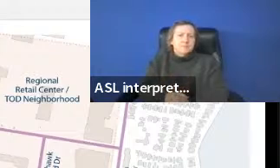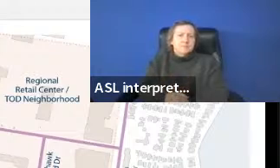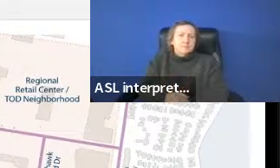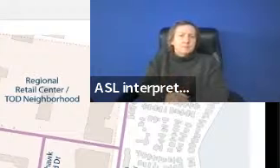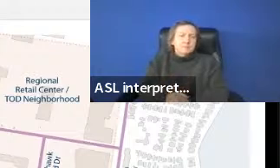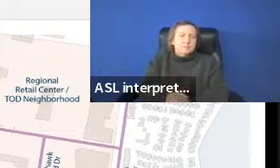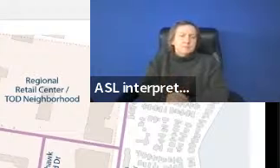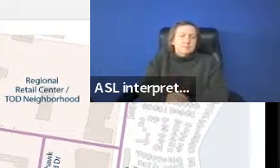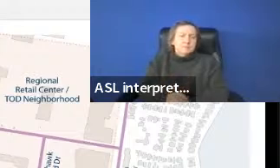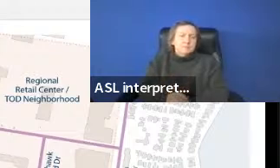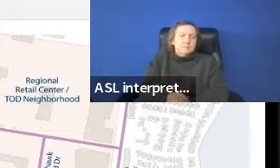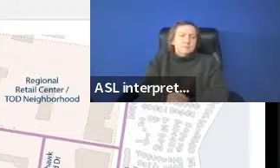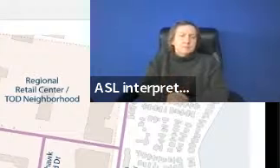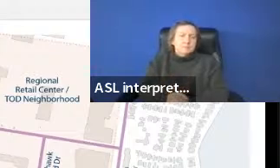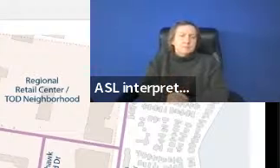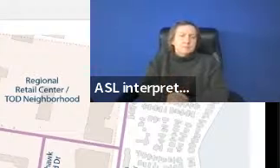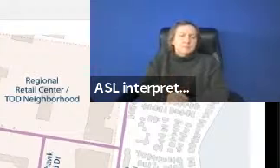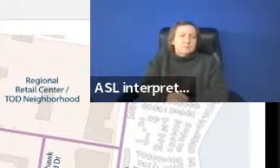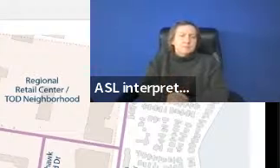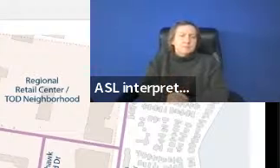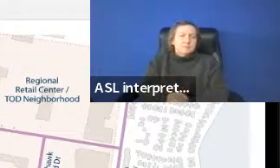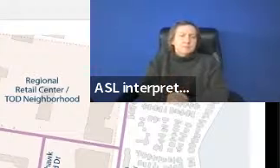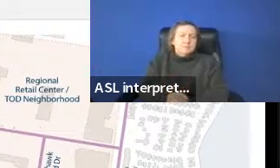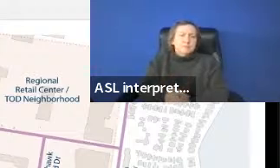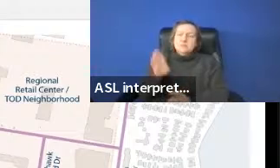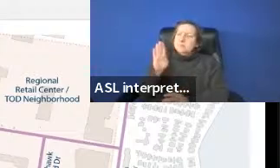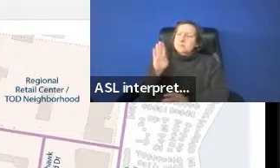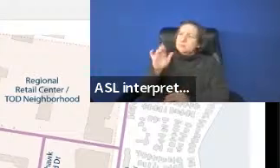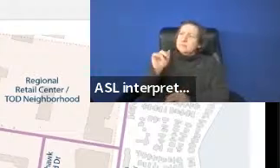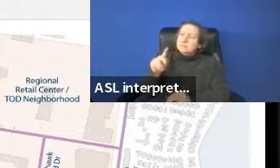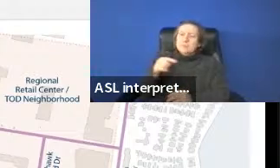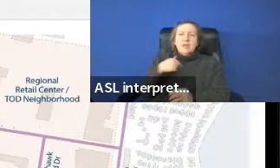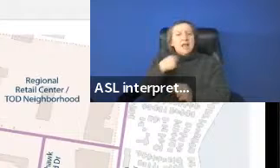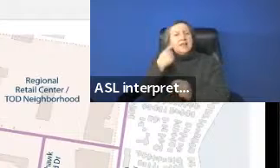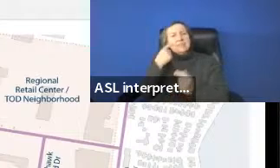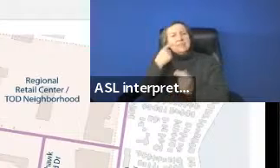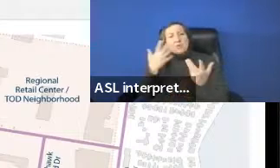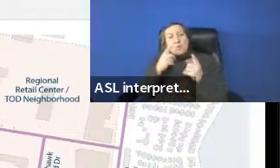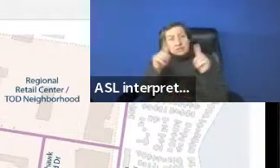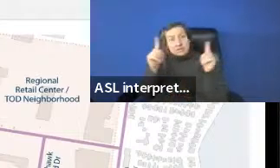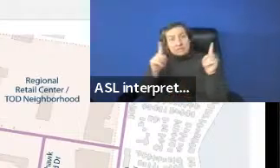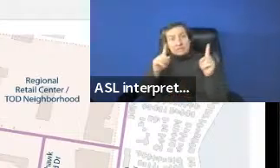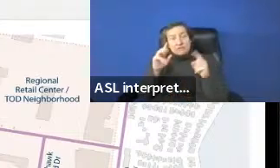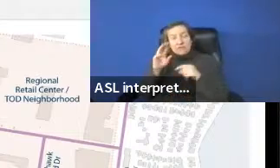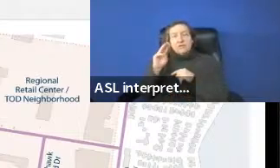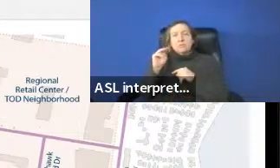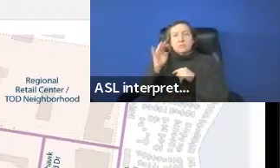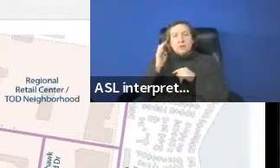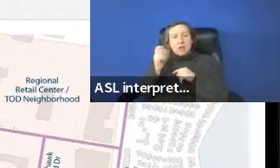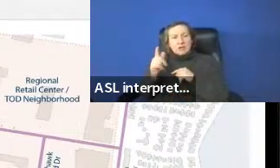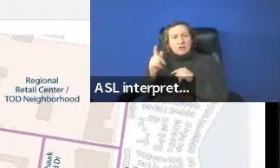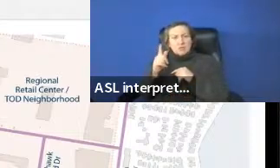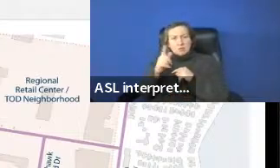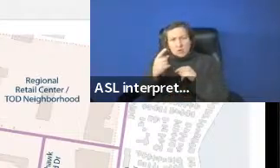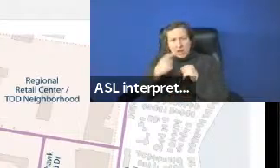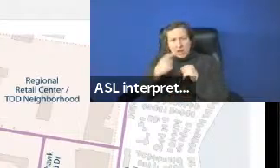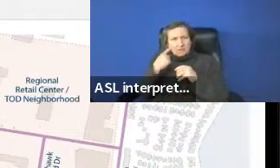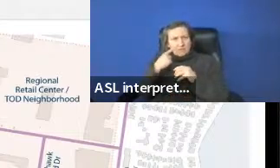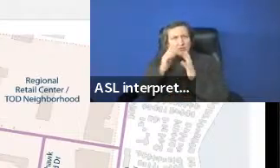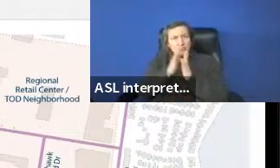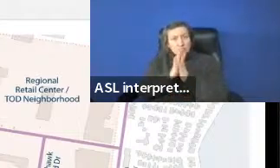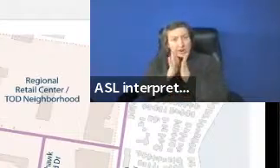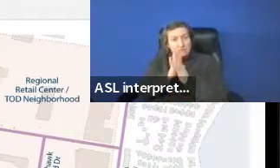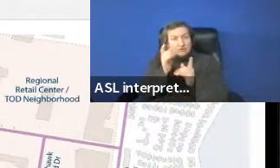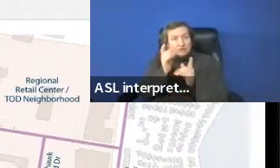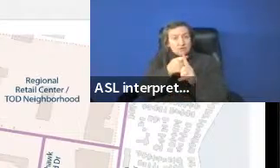Brad? Yeah, I think the only difference is, and Michael, were you were you asking for traffic coming from the